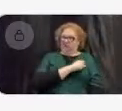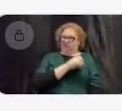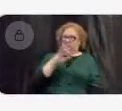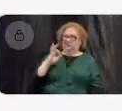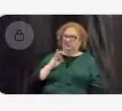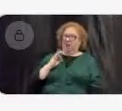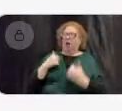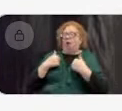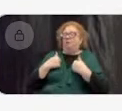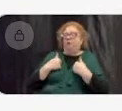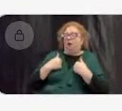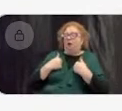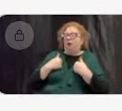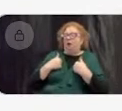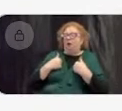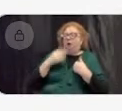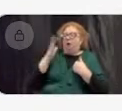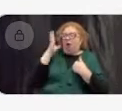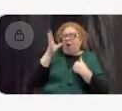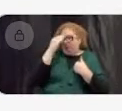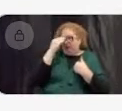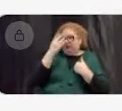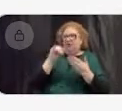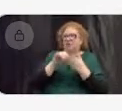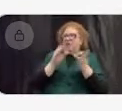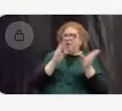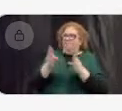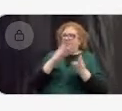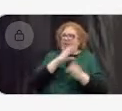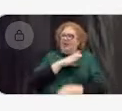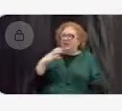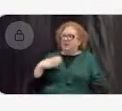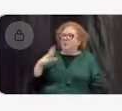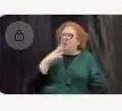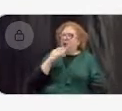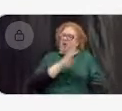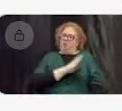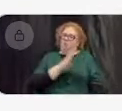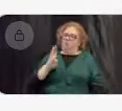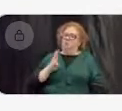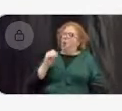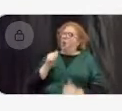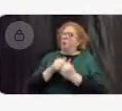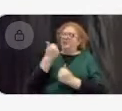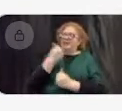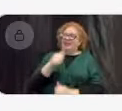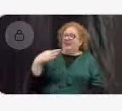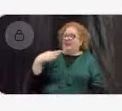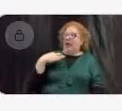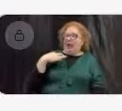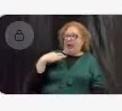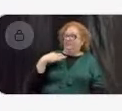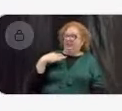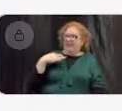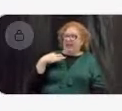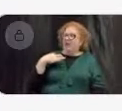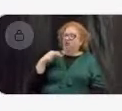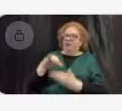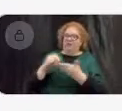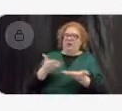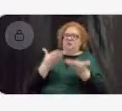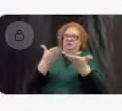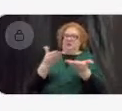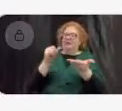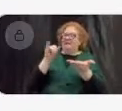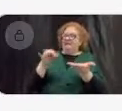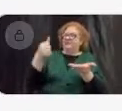just say that the planning commission and the board, when any application comes before them, whether if it's denied, then